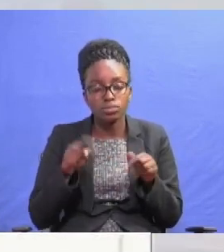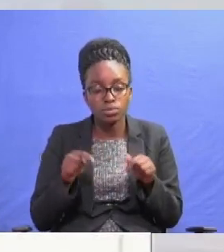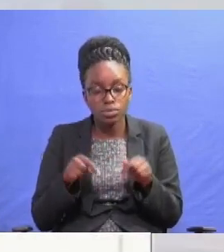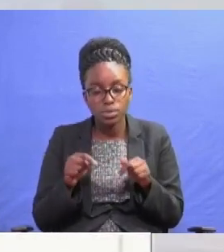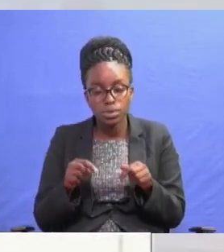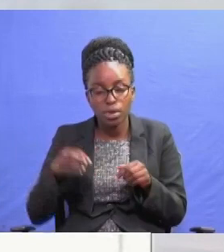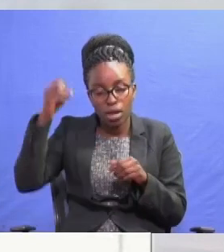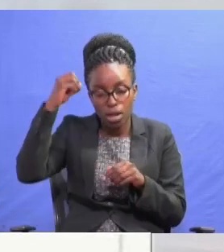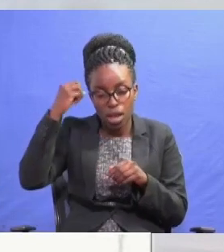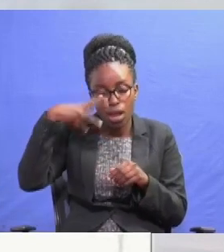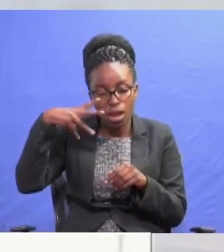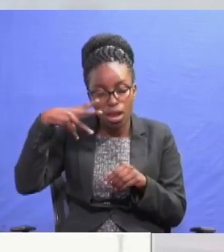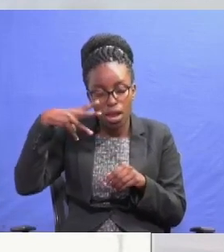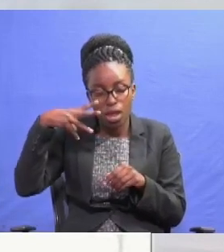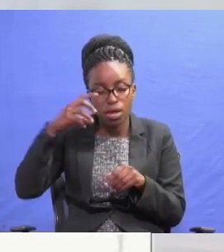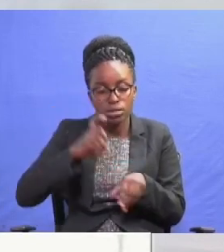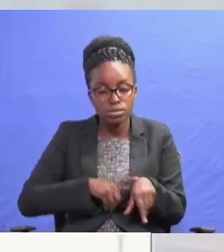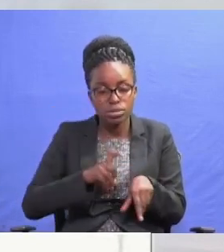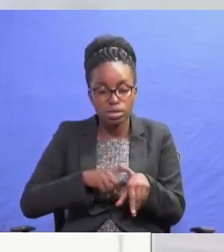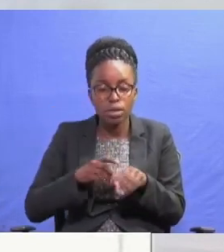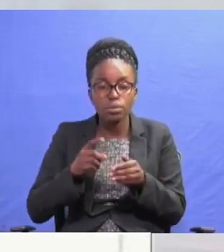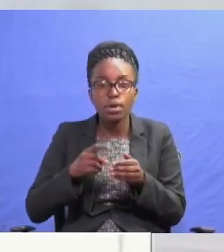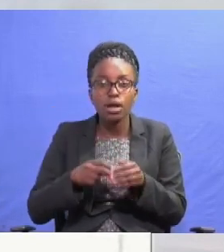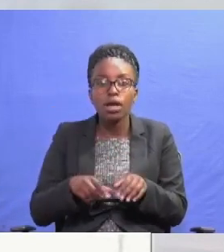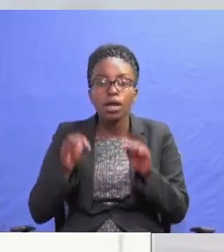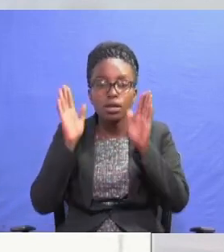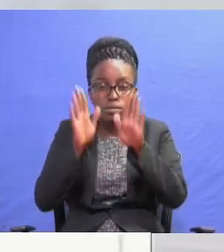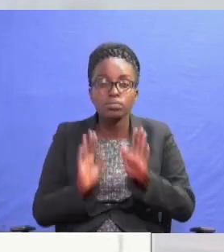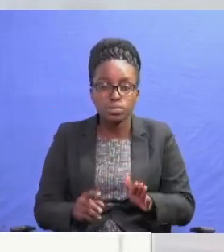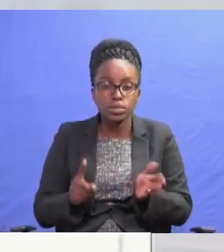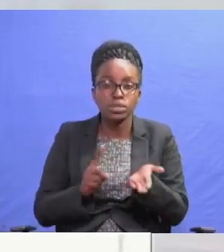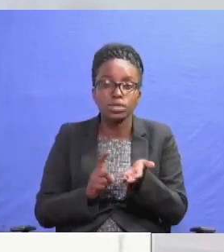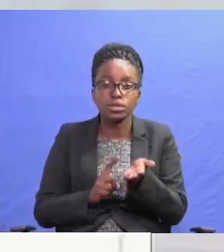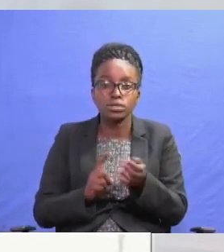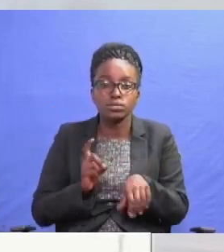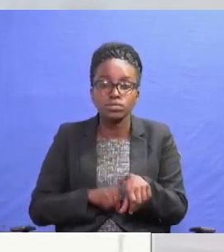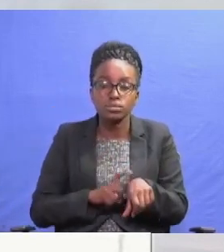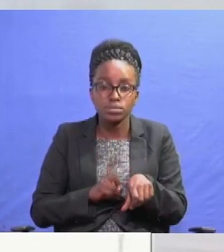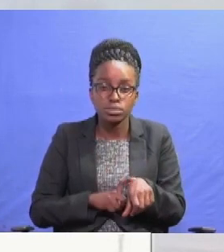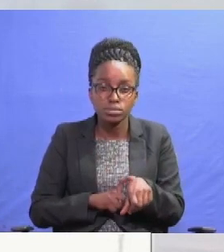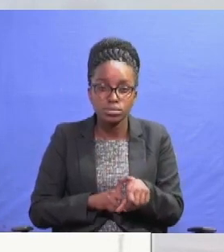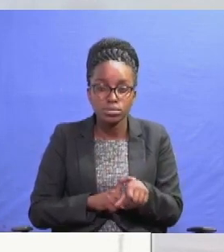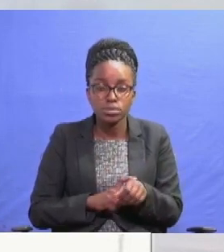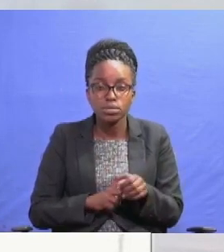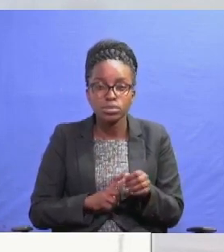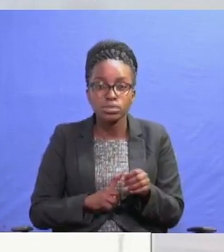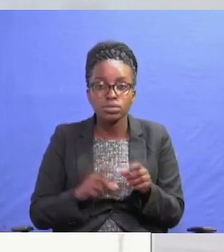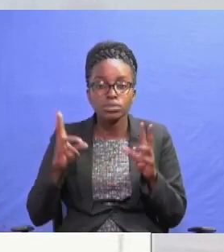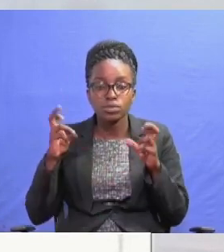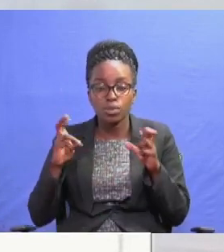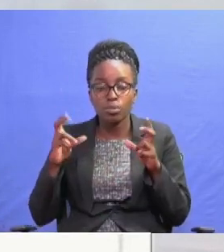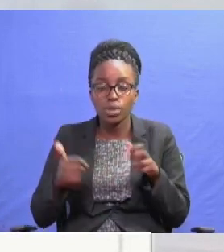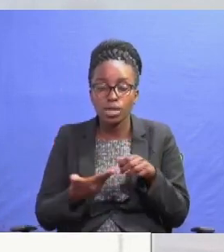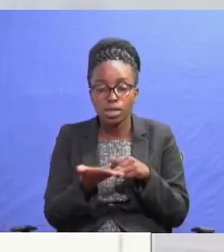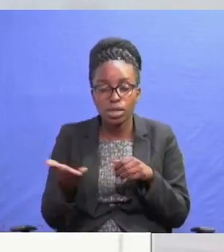this very important topic. And of course, remember, we are talking about matters flash flood and of course